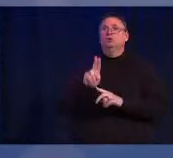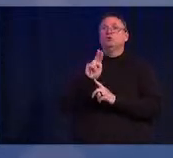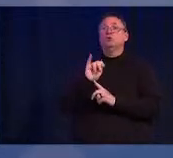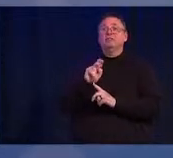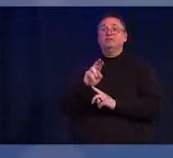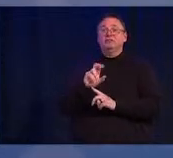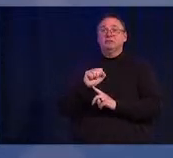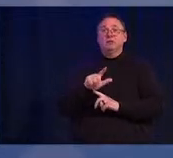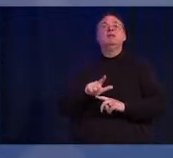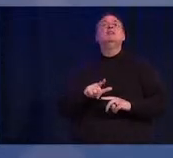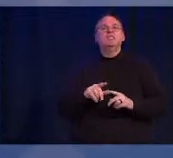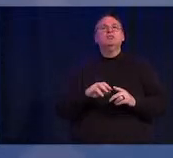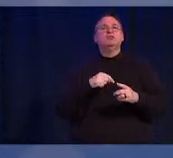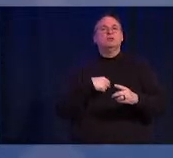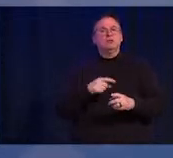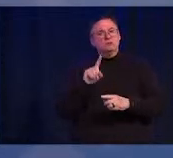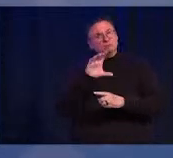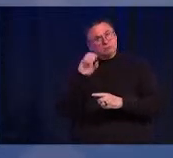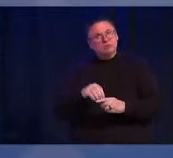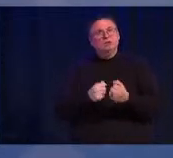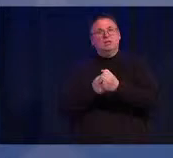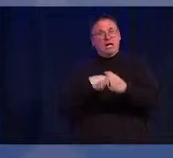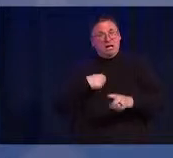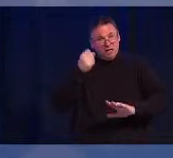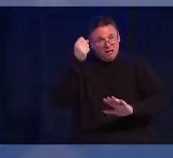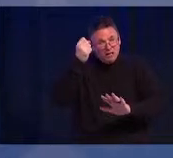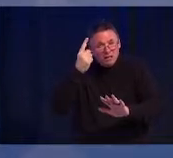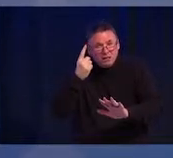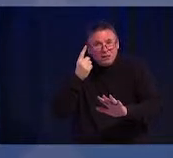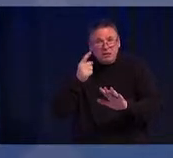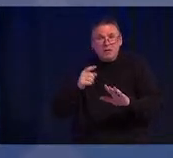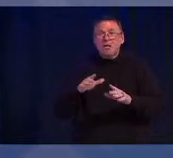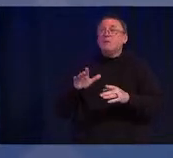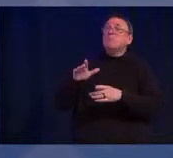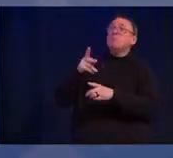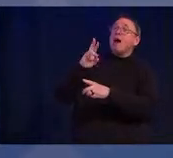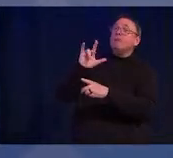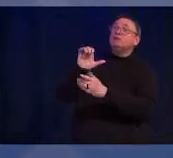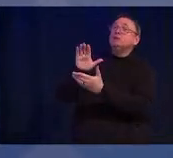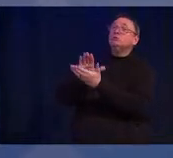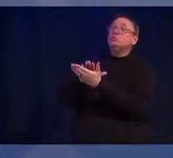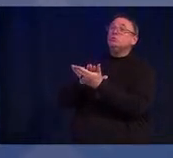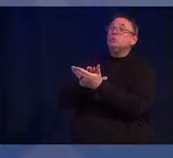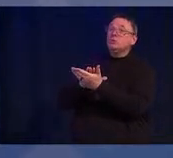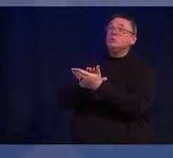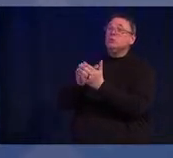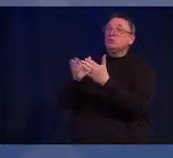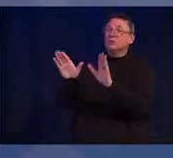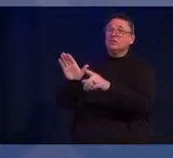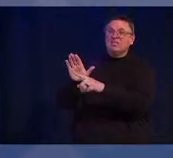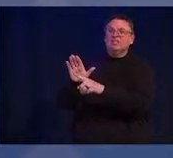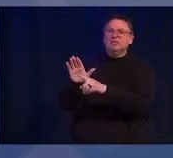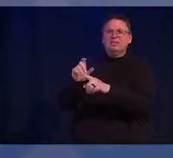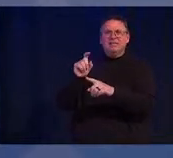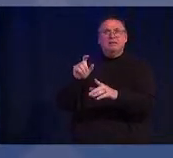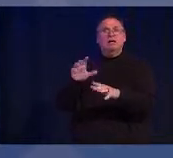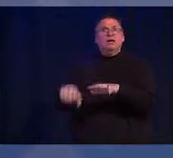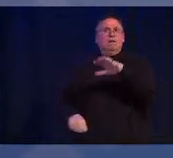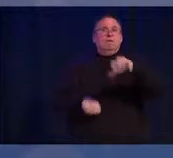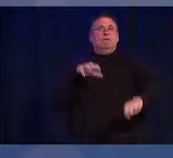understand that our public school system is a monopoly in the state of Indiana, and monopolies